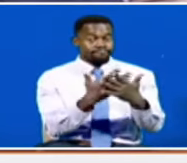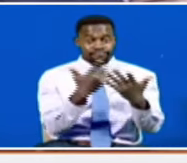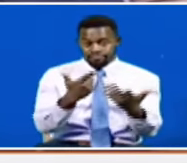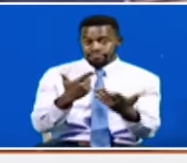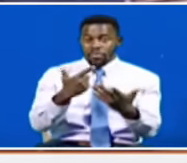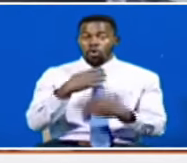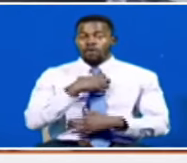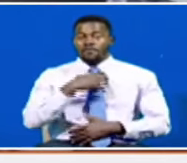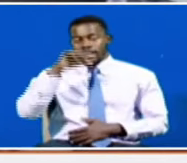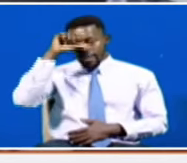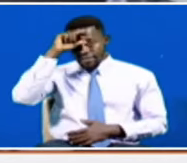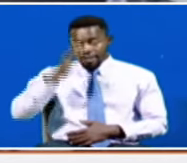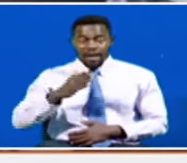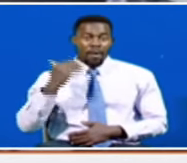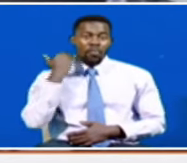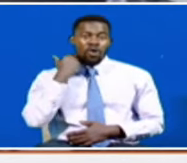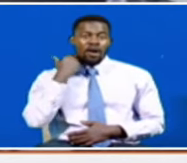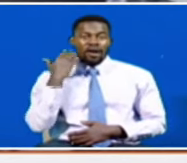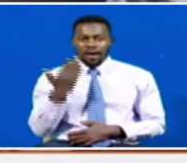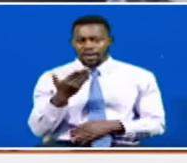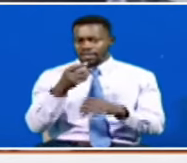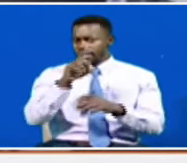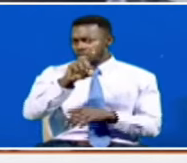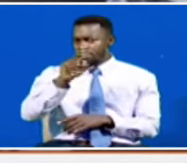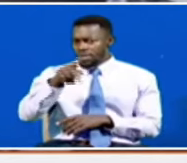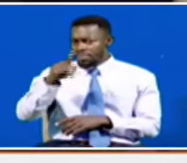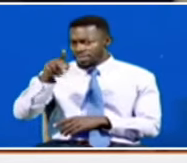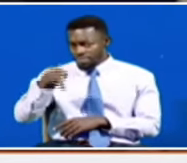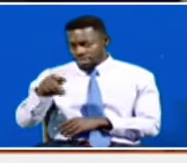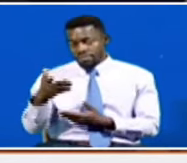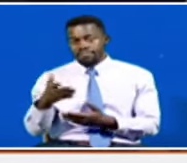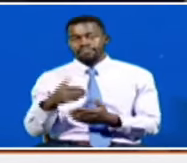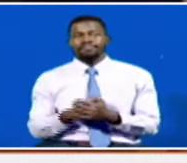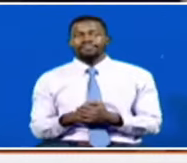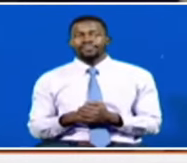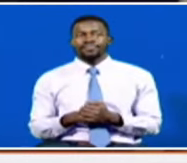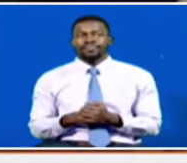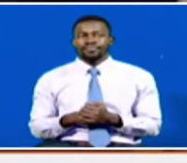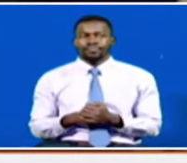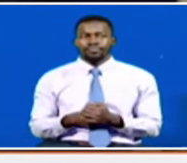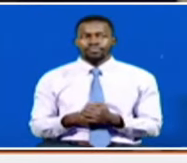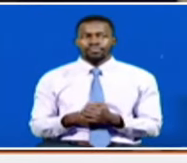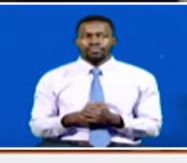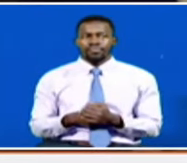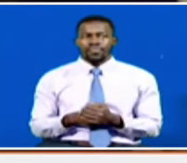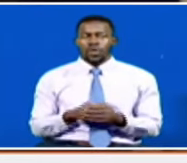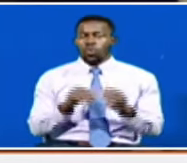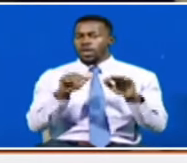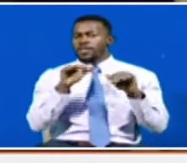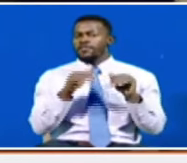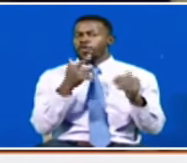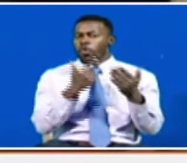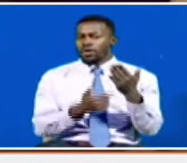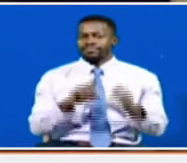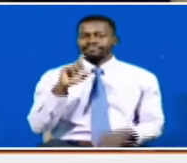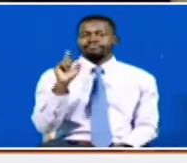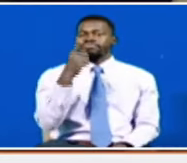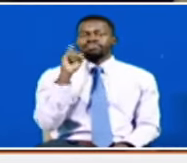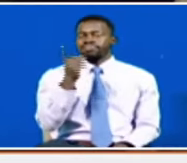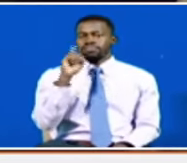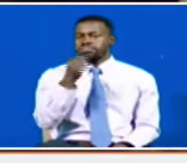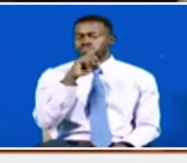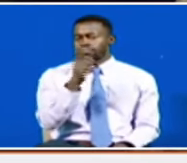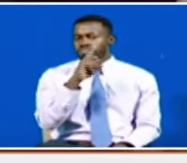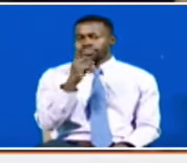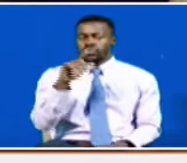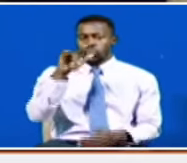in a correspondence from the DPP dated April 13th. Tunangoja na skele inaitangwa chopa, ndiyo tuko hapa katika Mombi